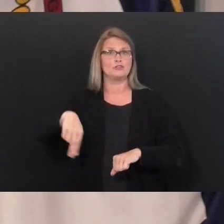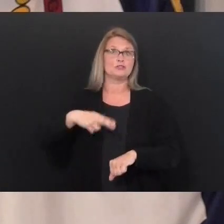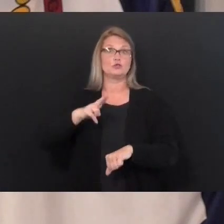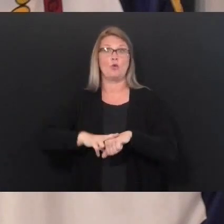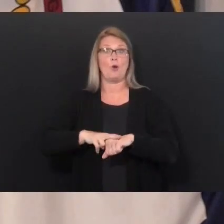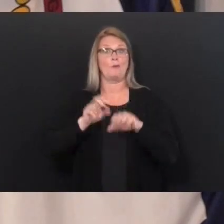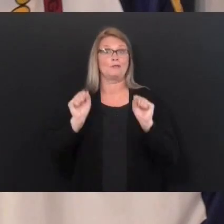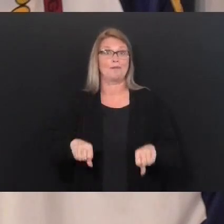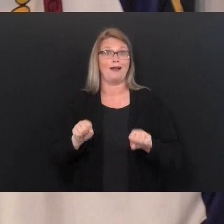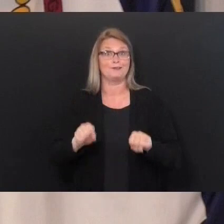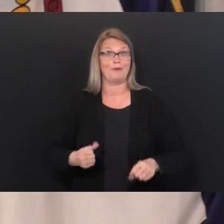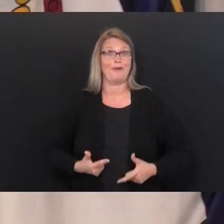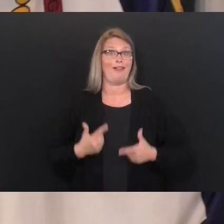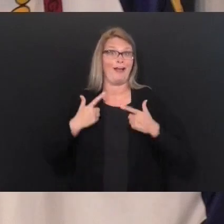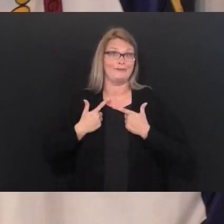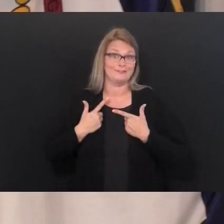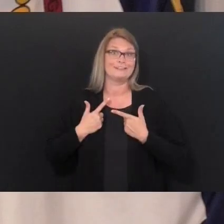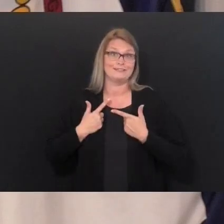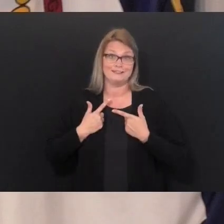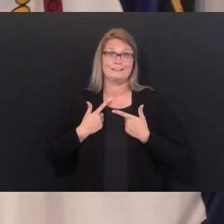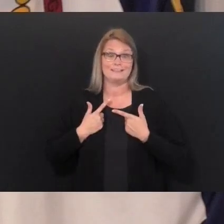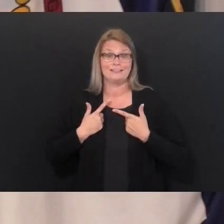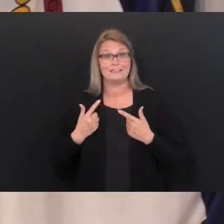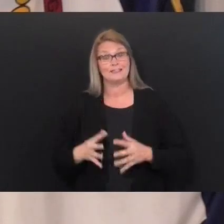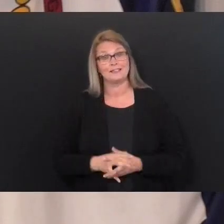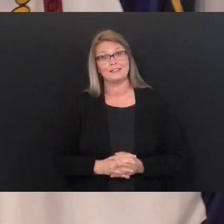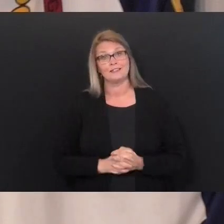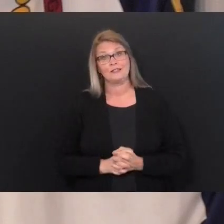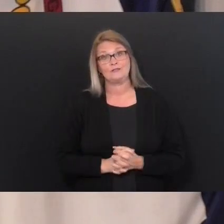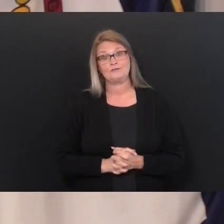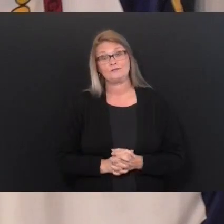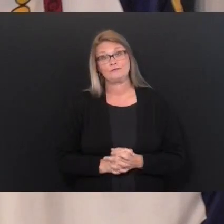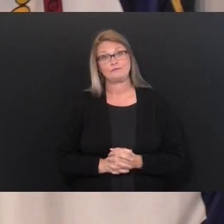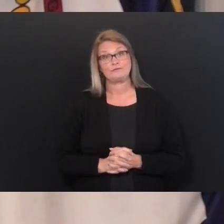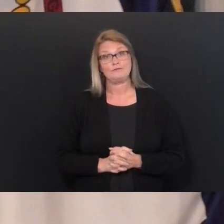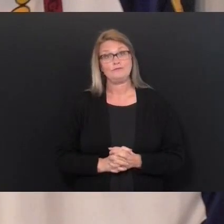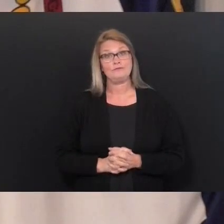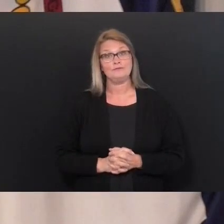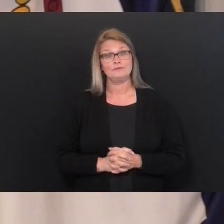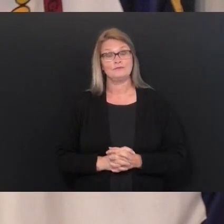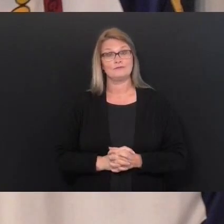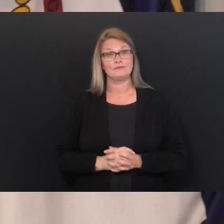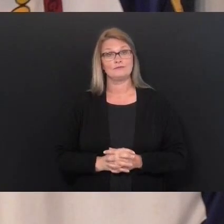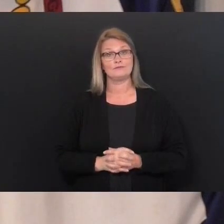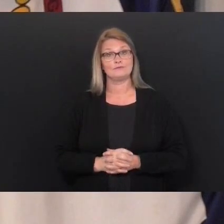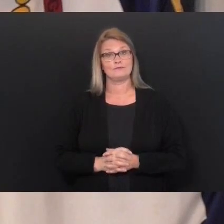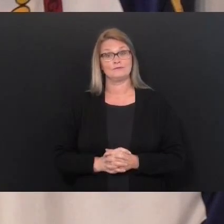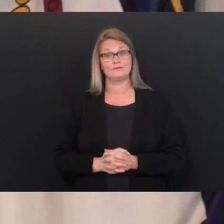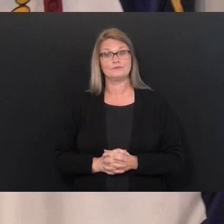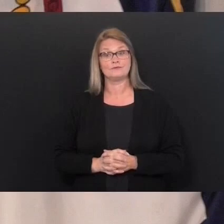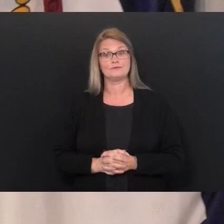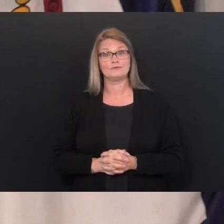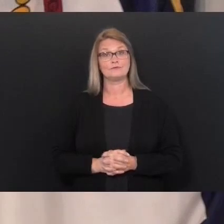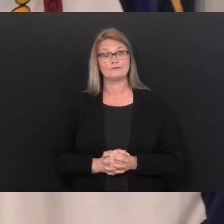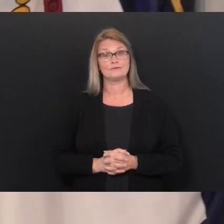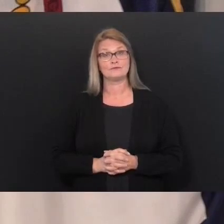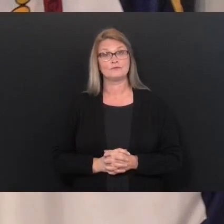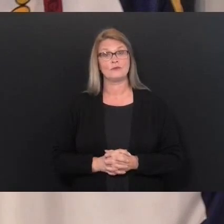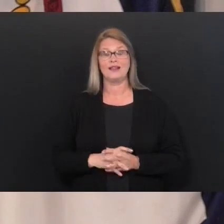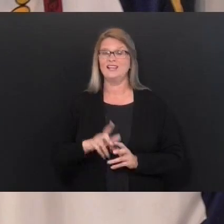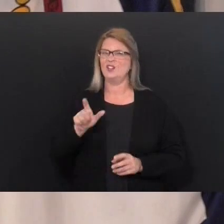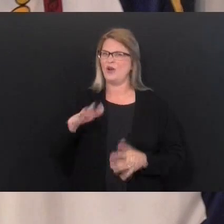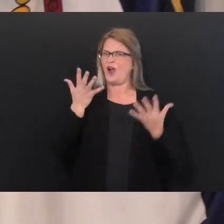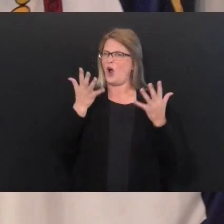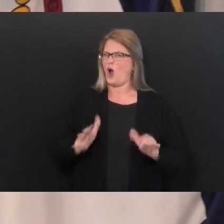as normal as we can get them. The only other thing I would say on this is just this. We know this disease is not